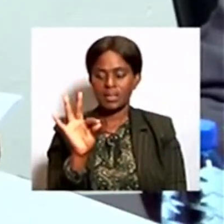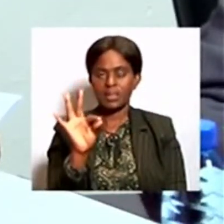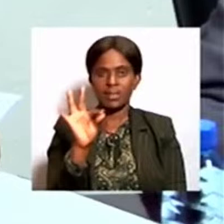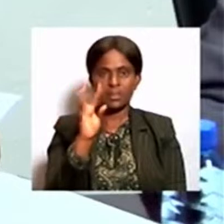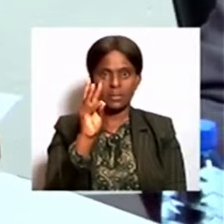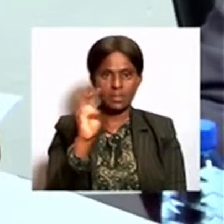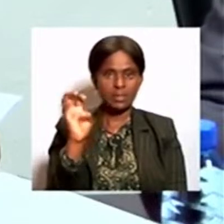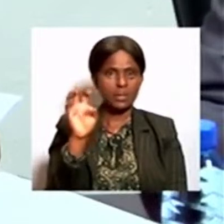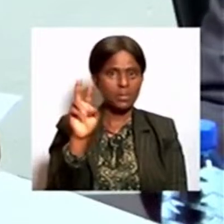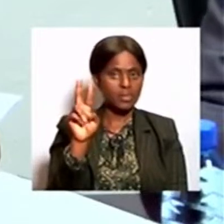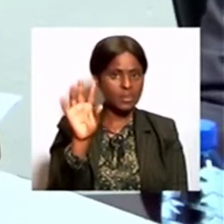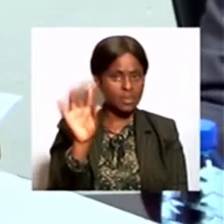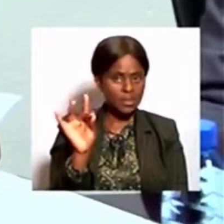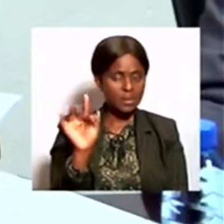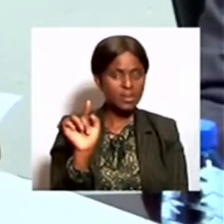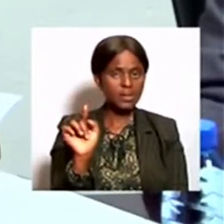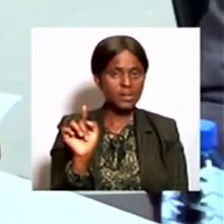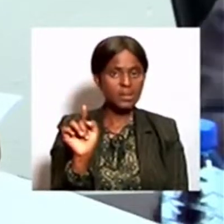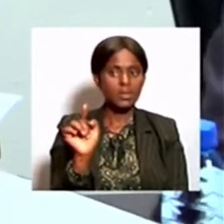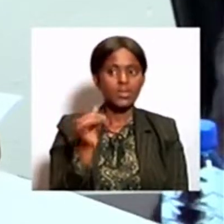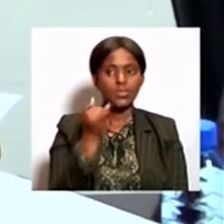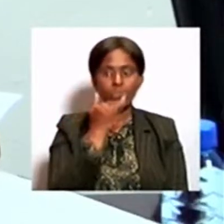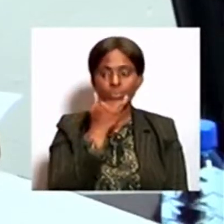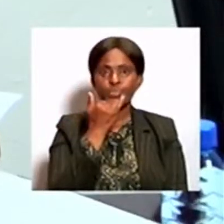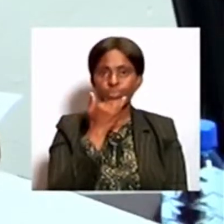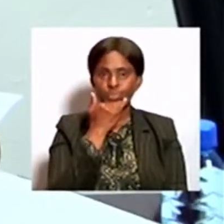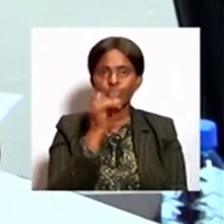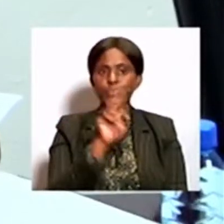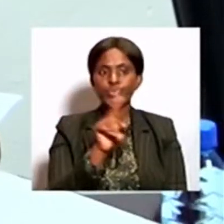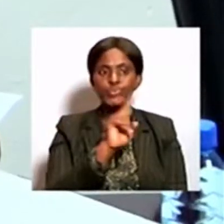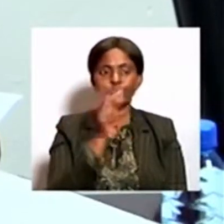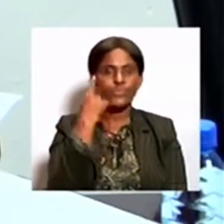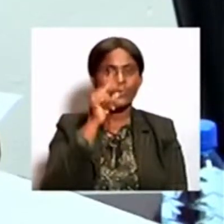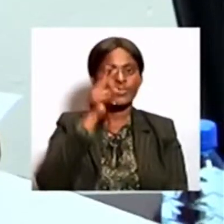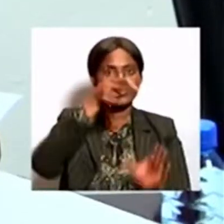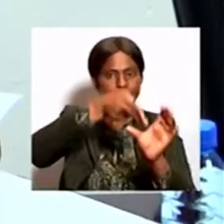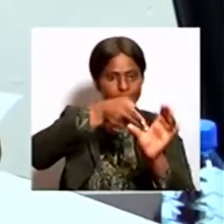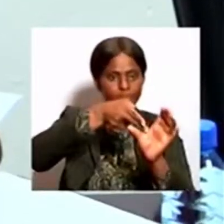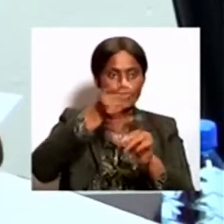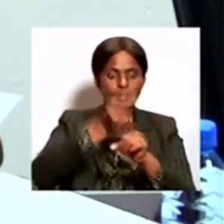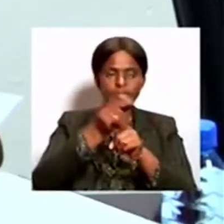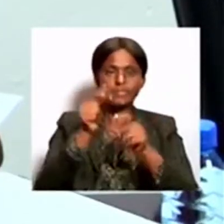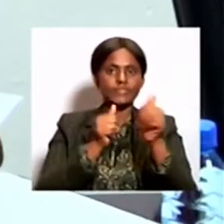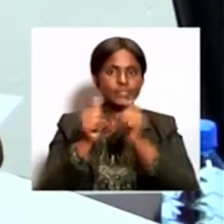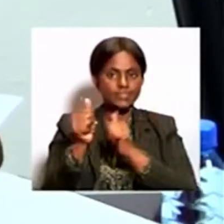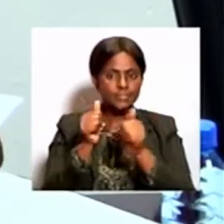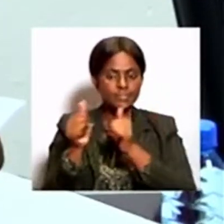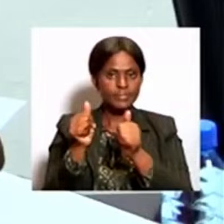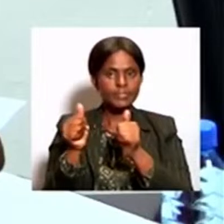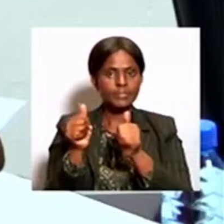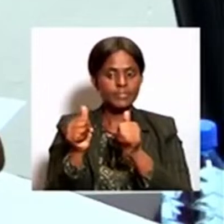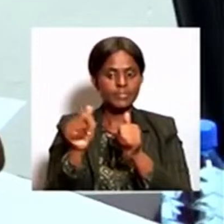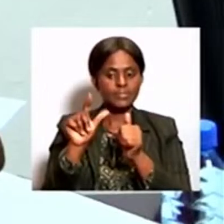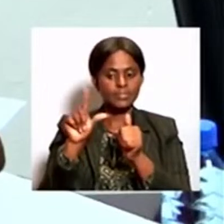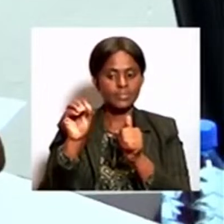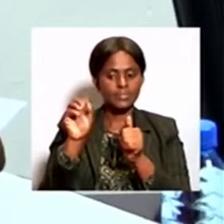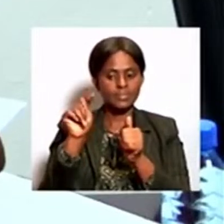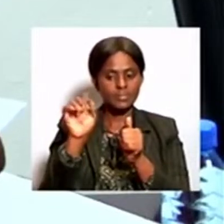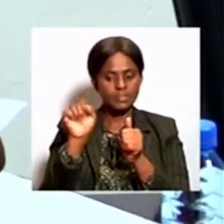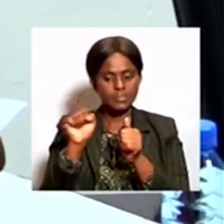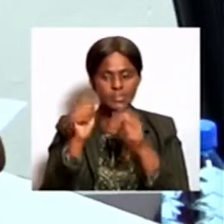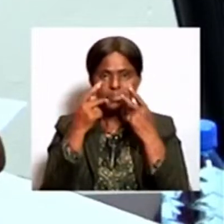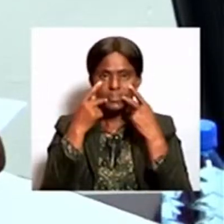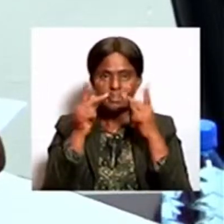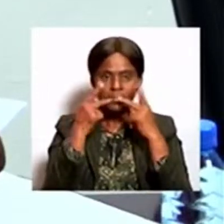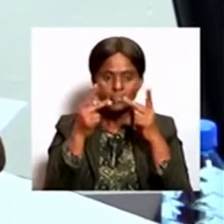549,628. That was irregularly drawn from the administration loads, public health